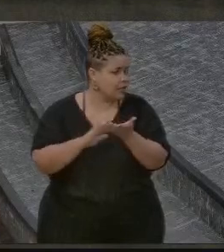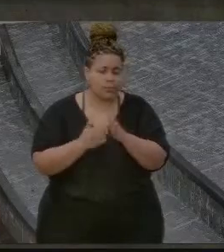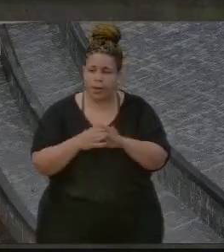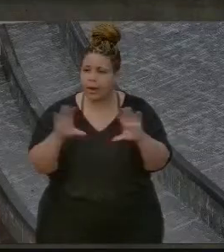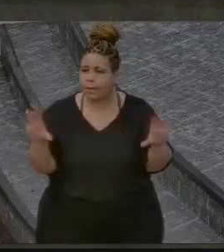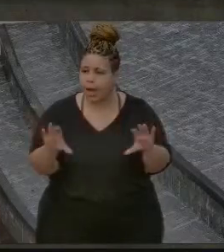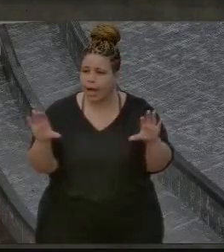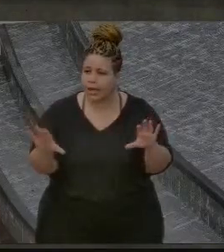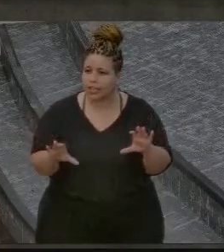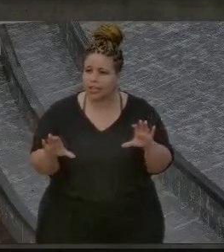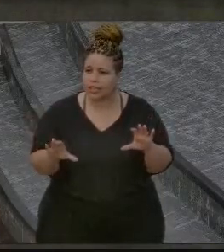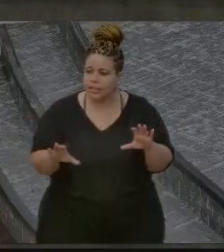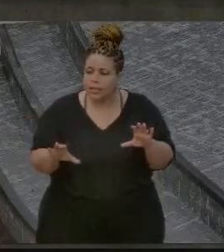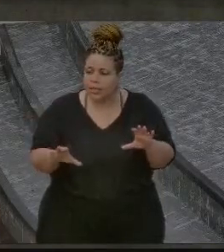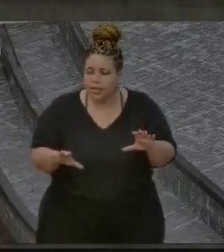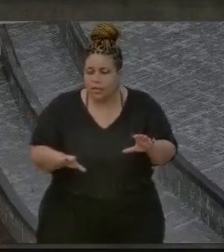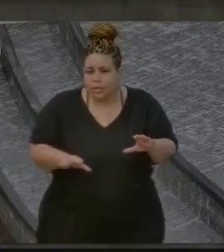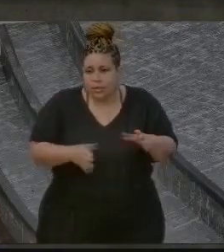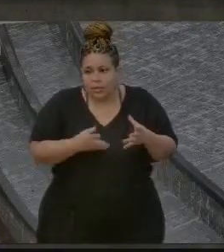a resolution